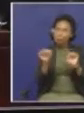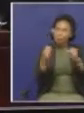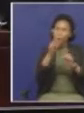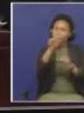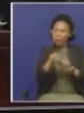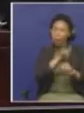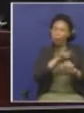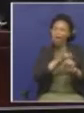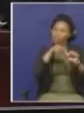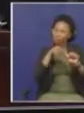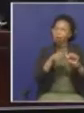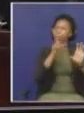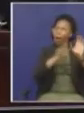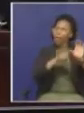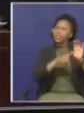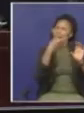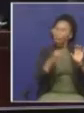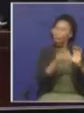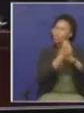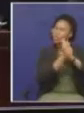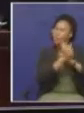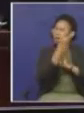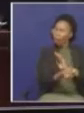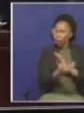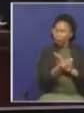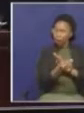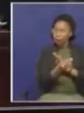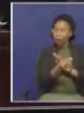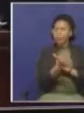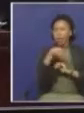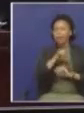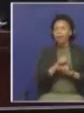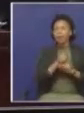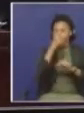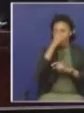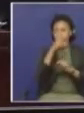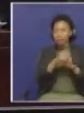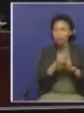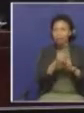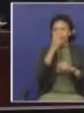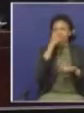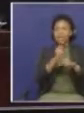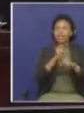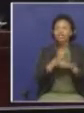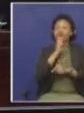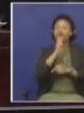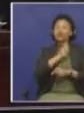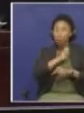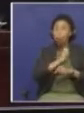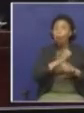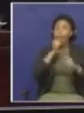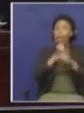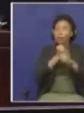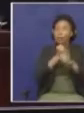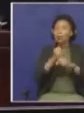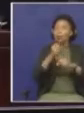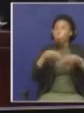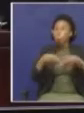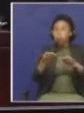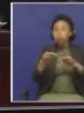we also believe that they should be true servants of the people who understand the concept